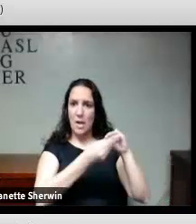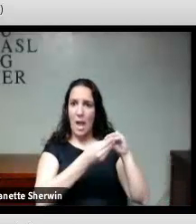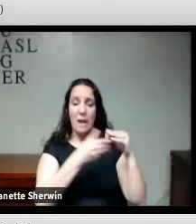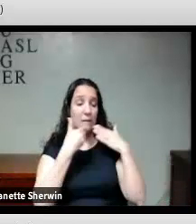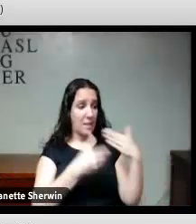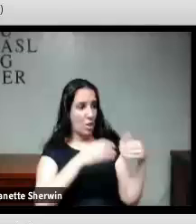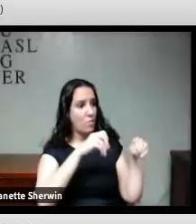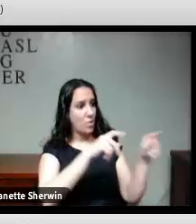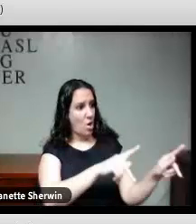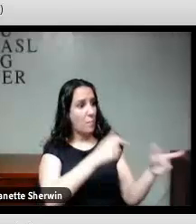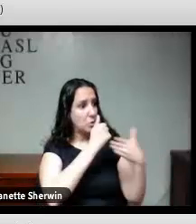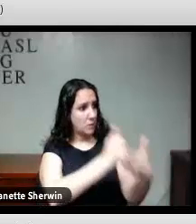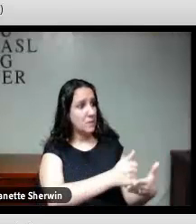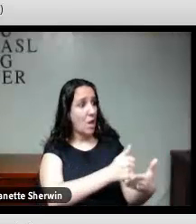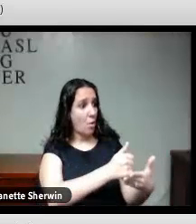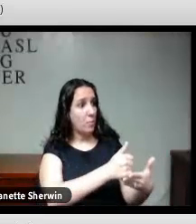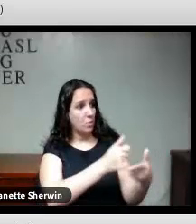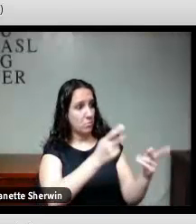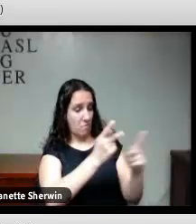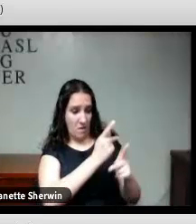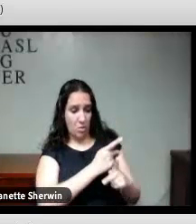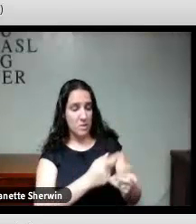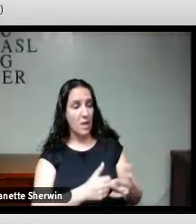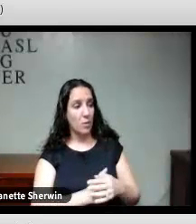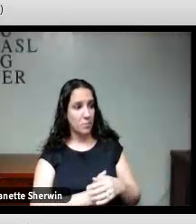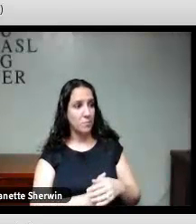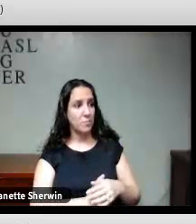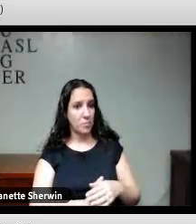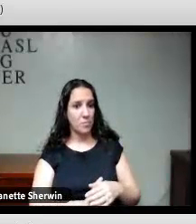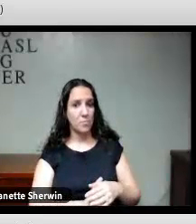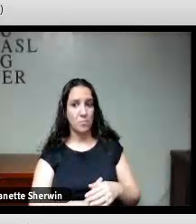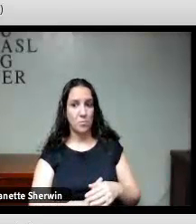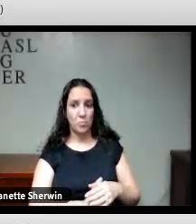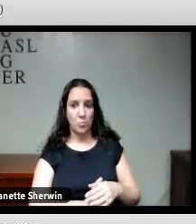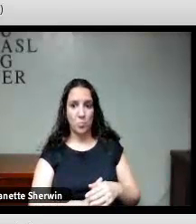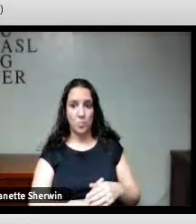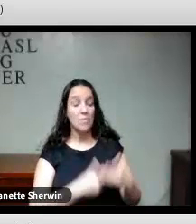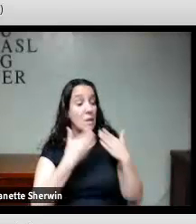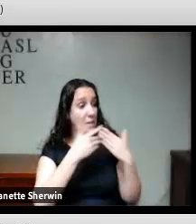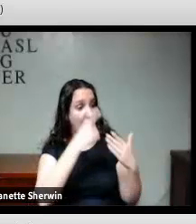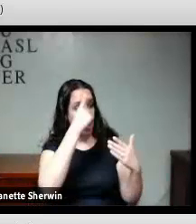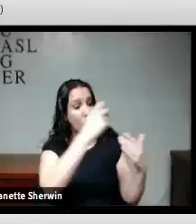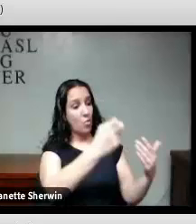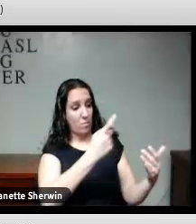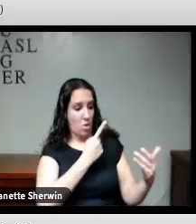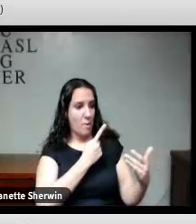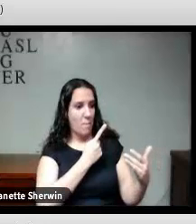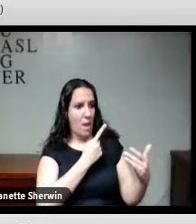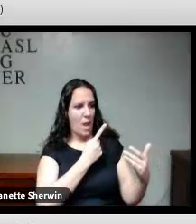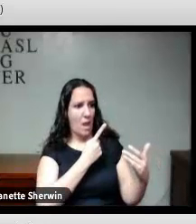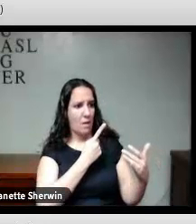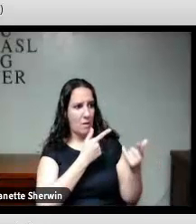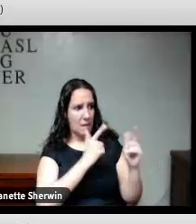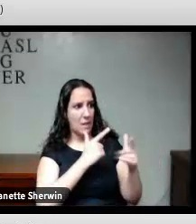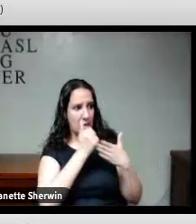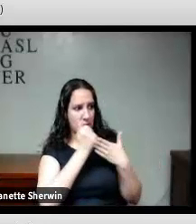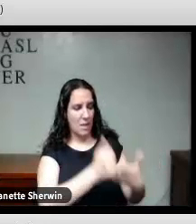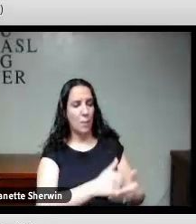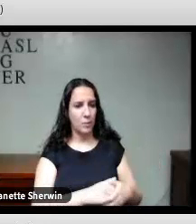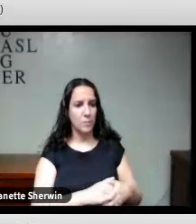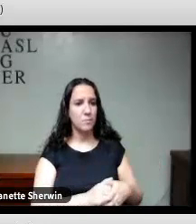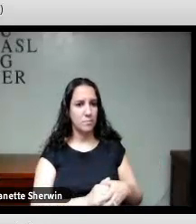opportunity to help you through this. Thanks for coming back so that we can help you through this. We really appreciate you giving us